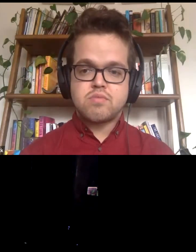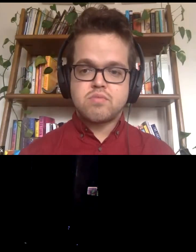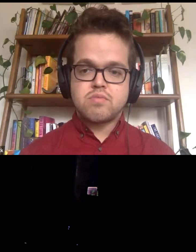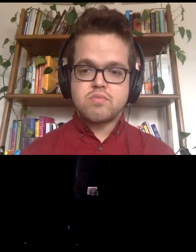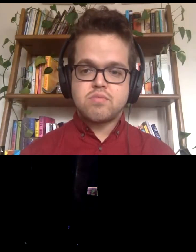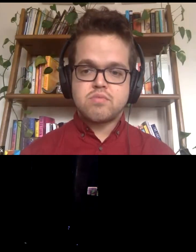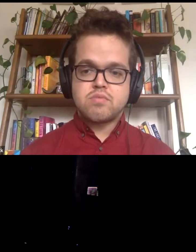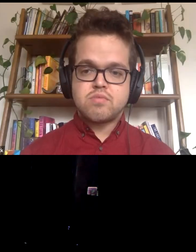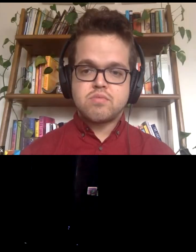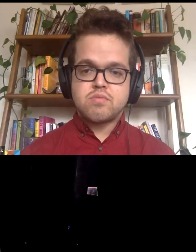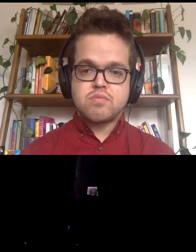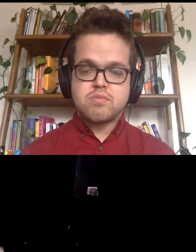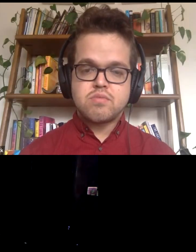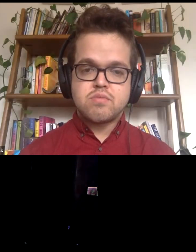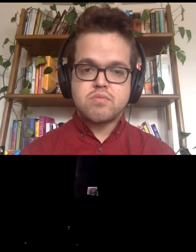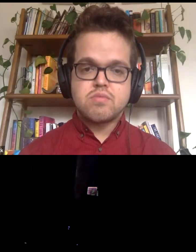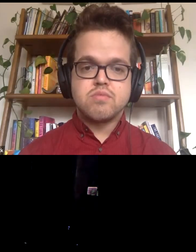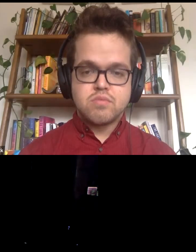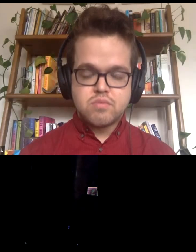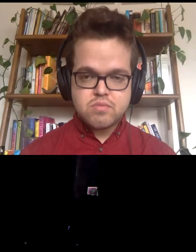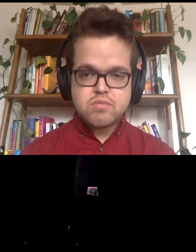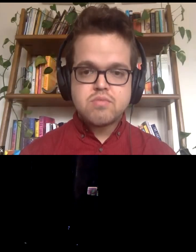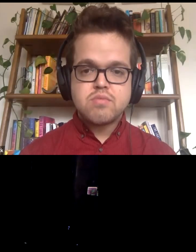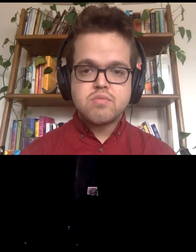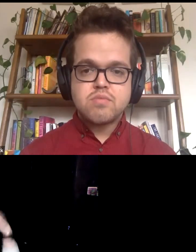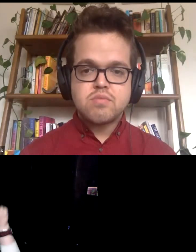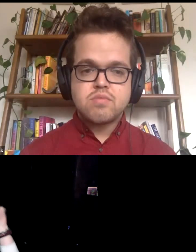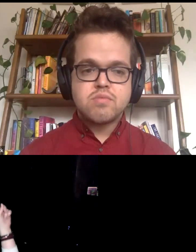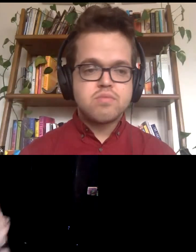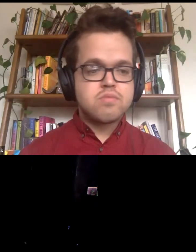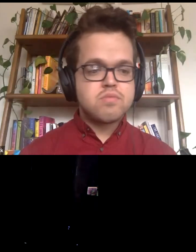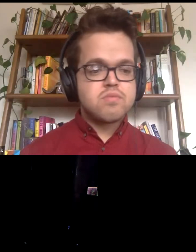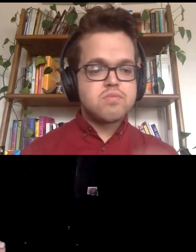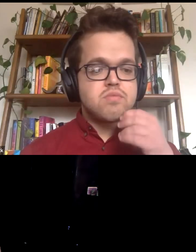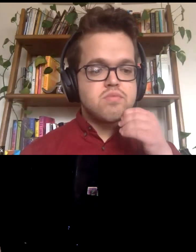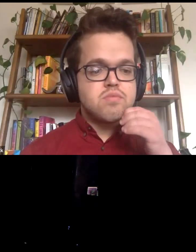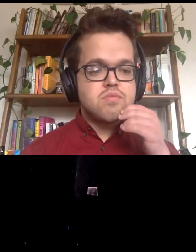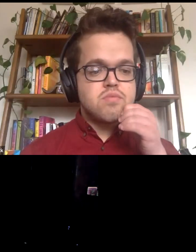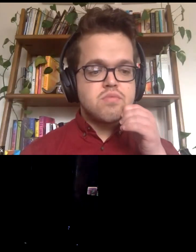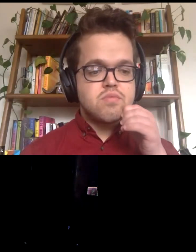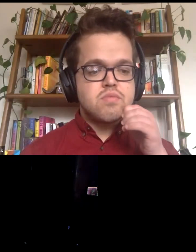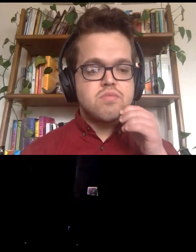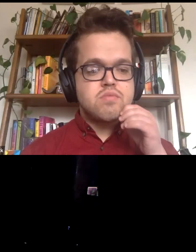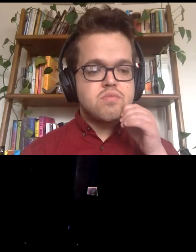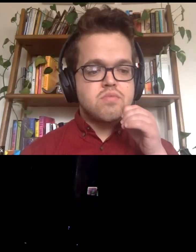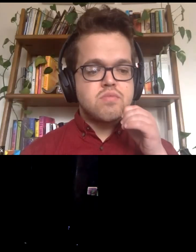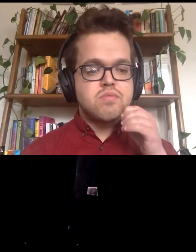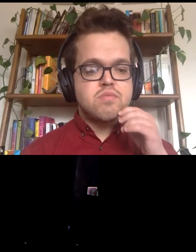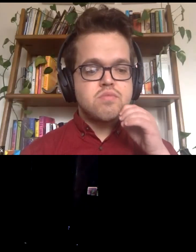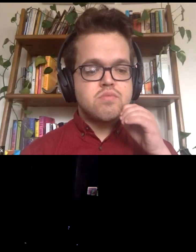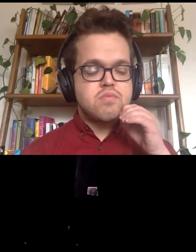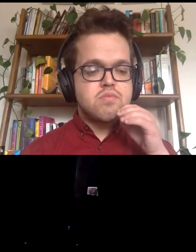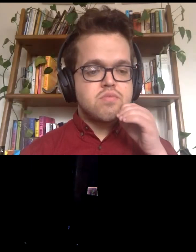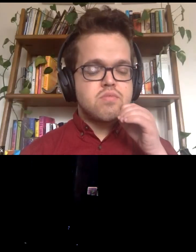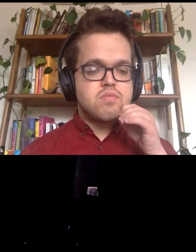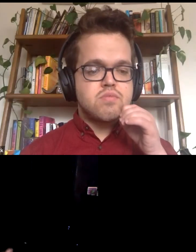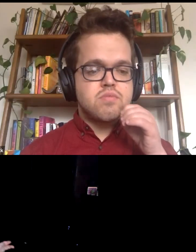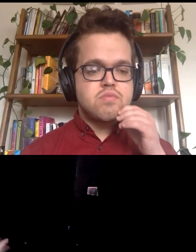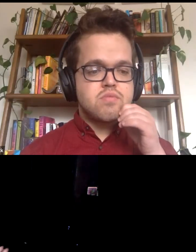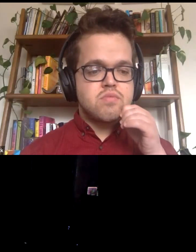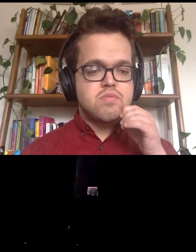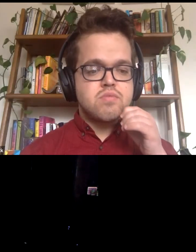sure that it is effective and it is safe. And when it is shown to be safe, it then